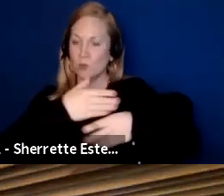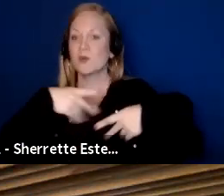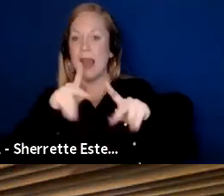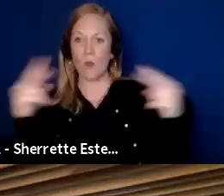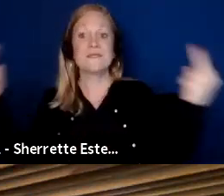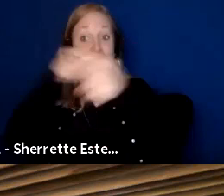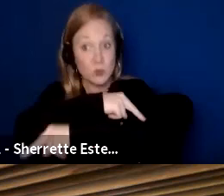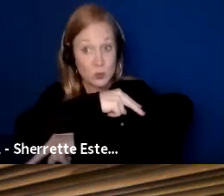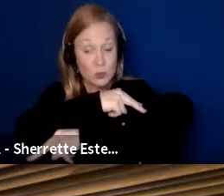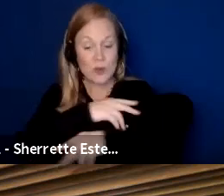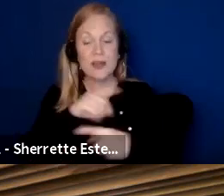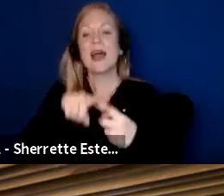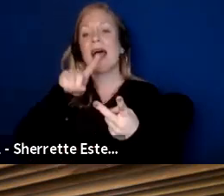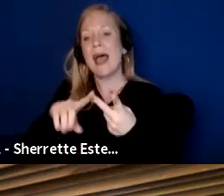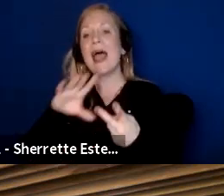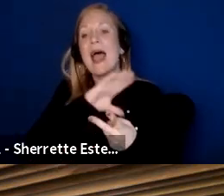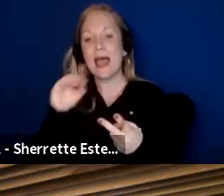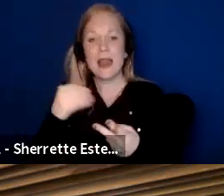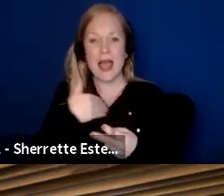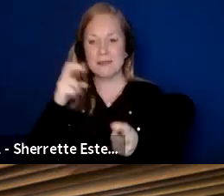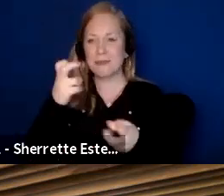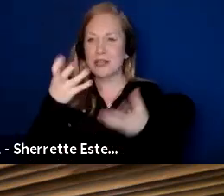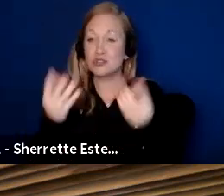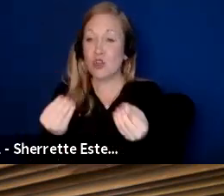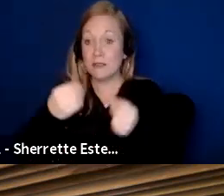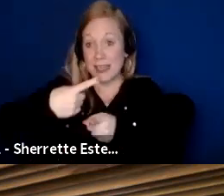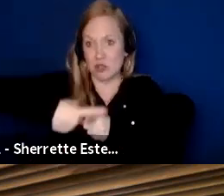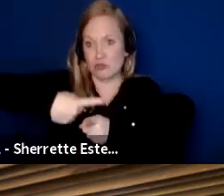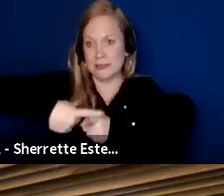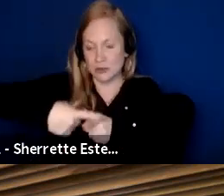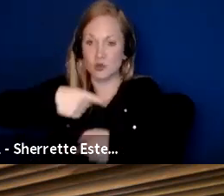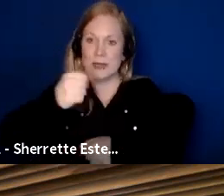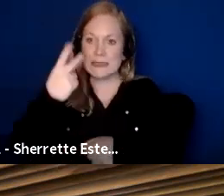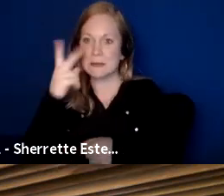space, but also a soft intersection so you can see people coming around the corner.